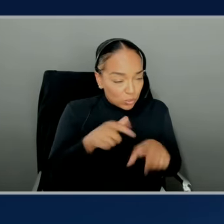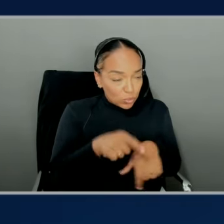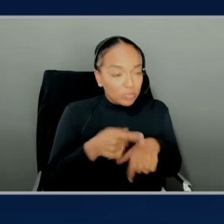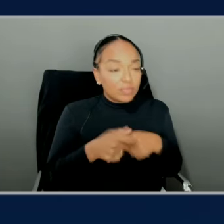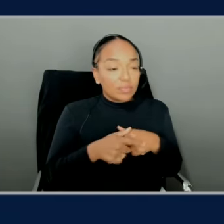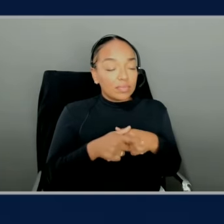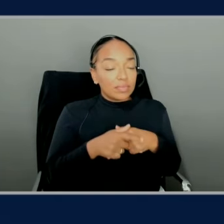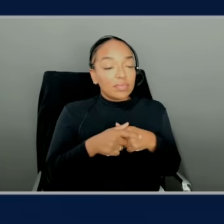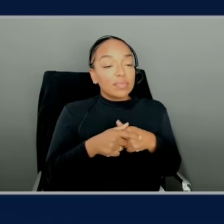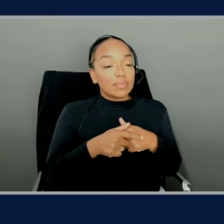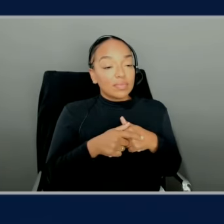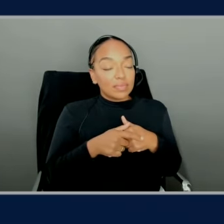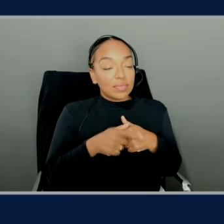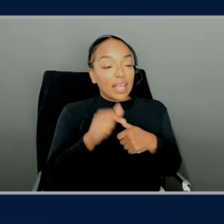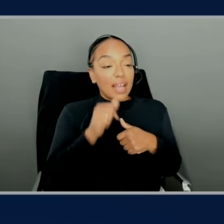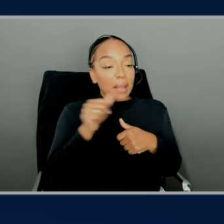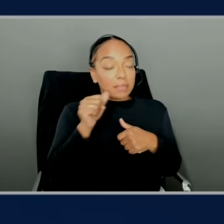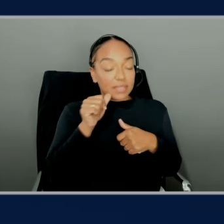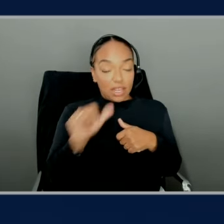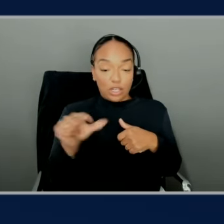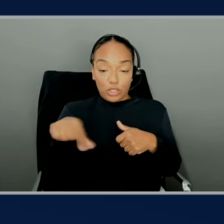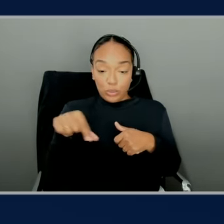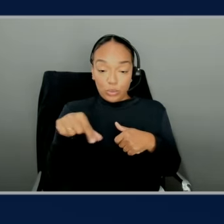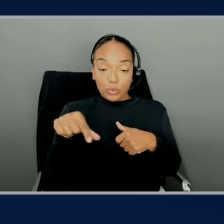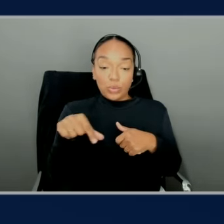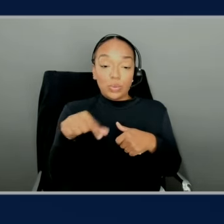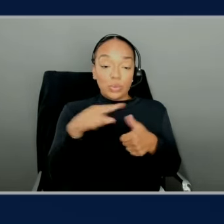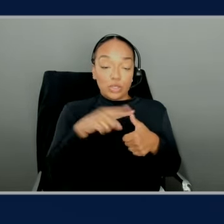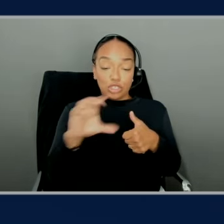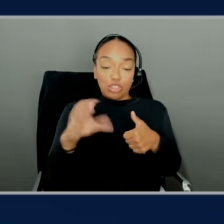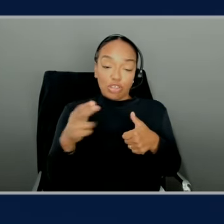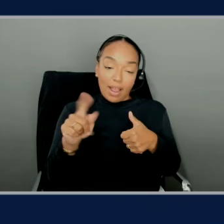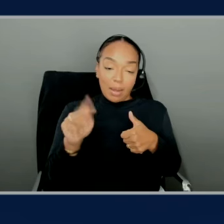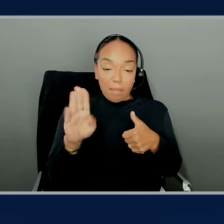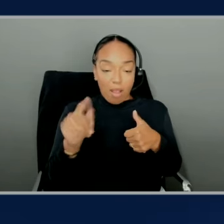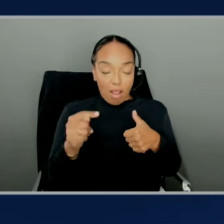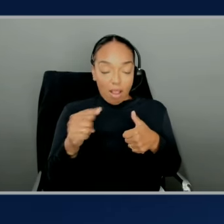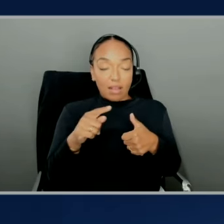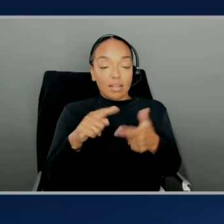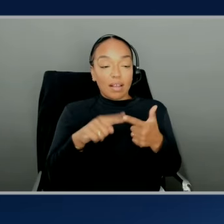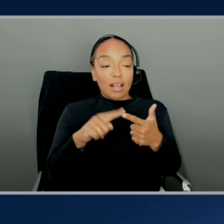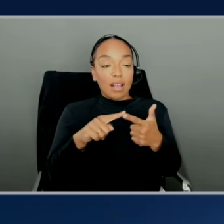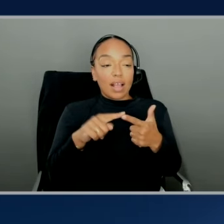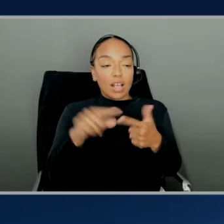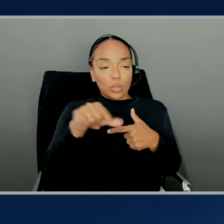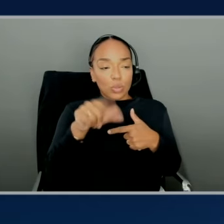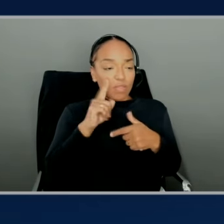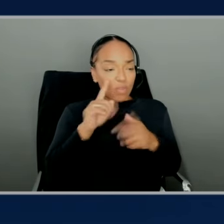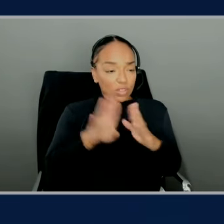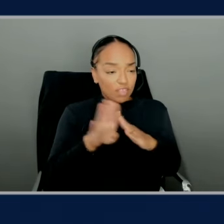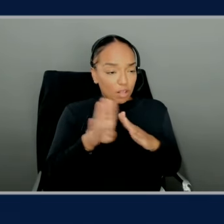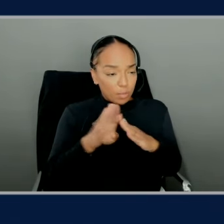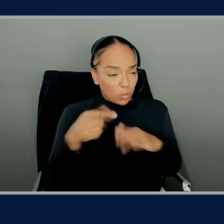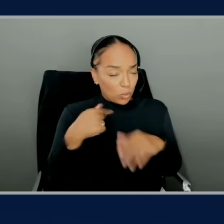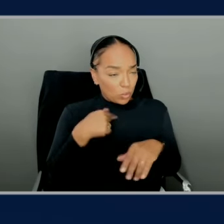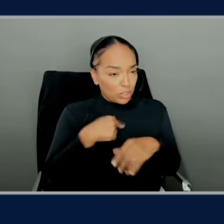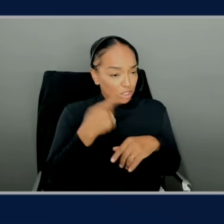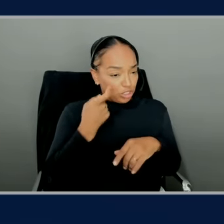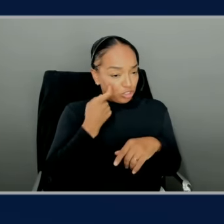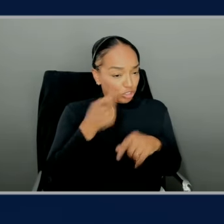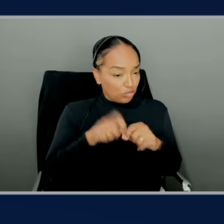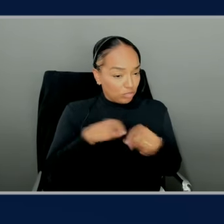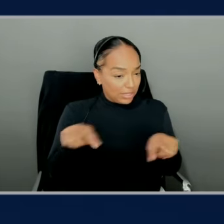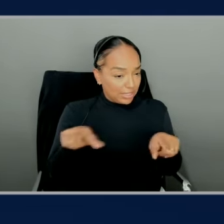Q, our chatbot, but not just Q, Q for developers now that we released, I think, in this spring, correct me if I'm